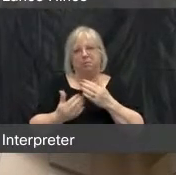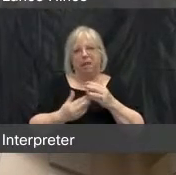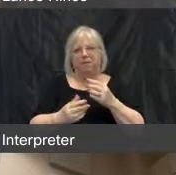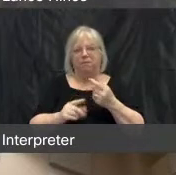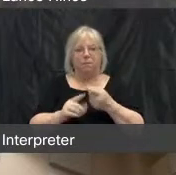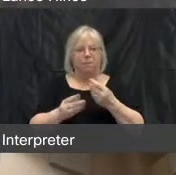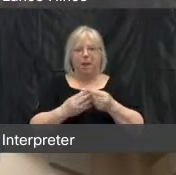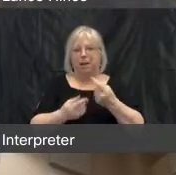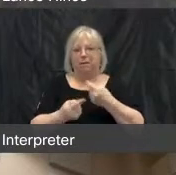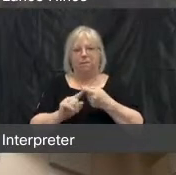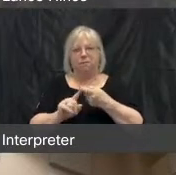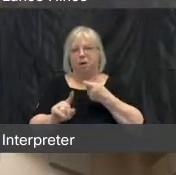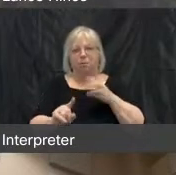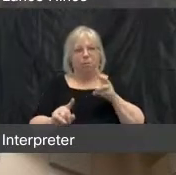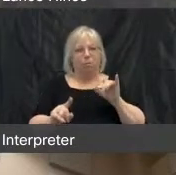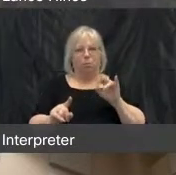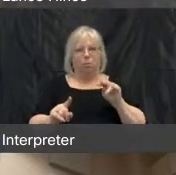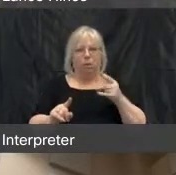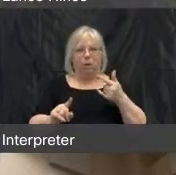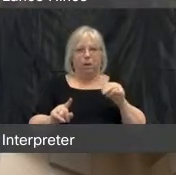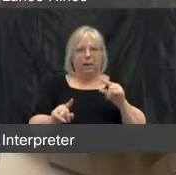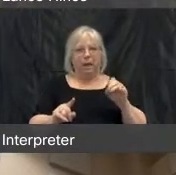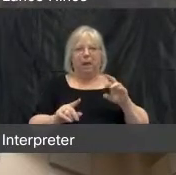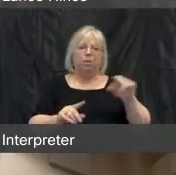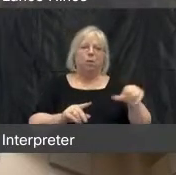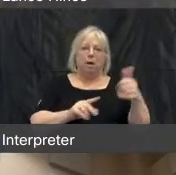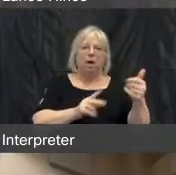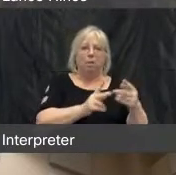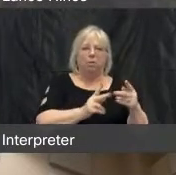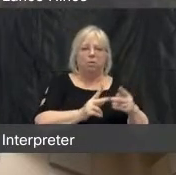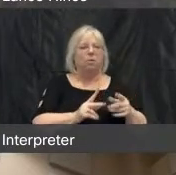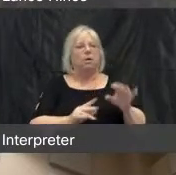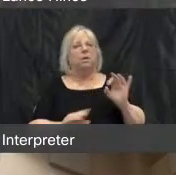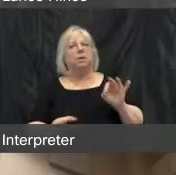funding entity. Some other foundation, exactly. Thank you. Thanks.